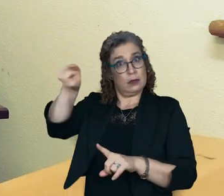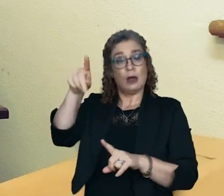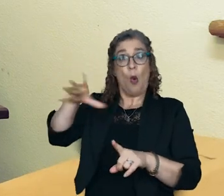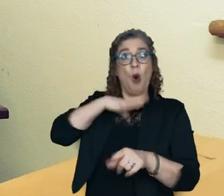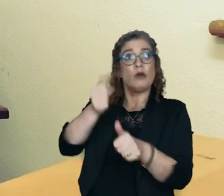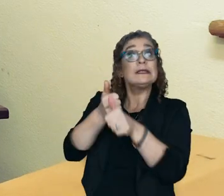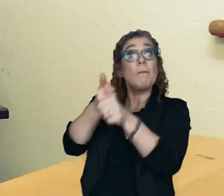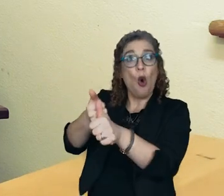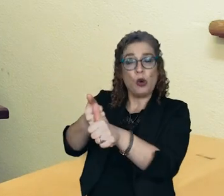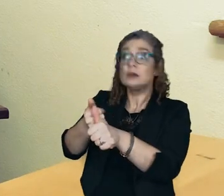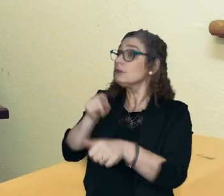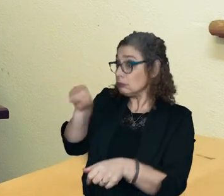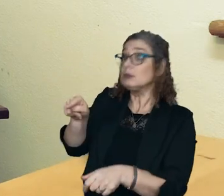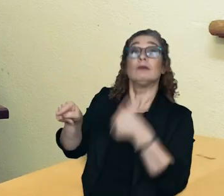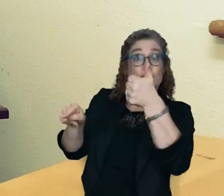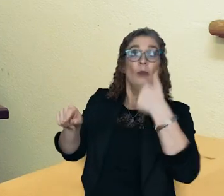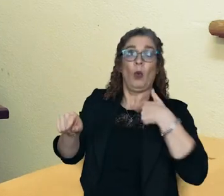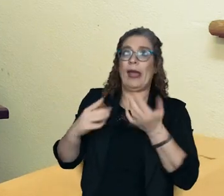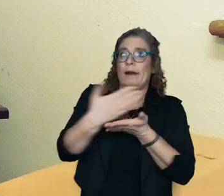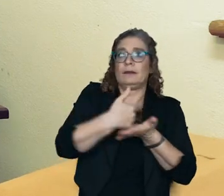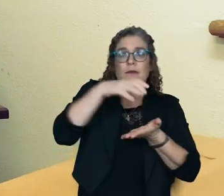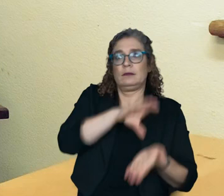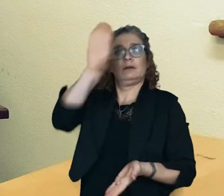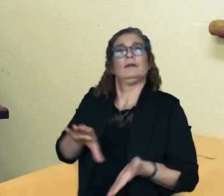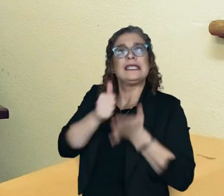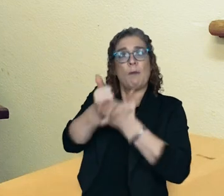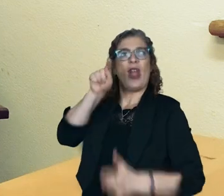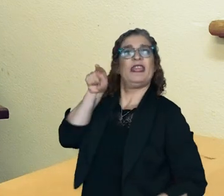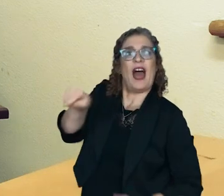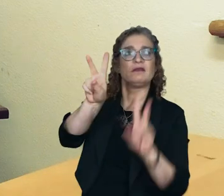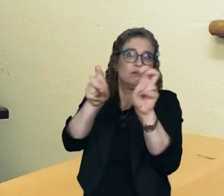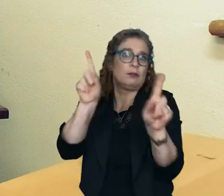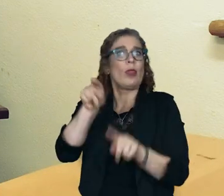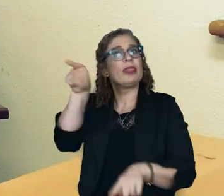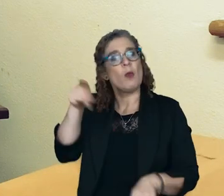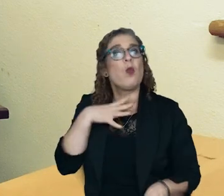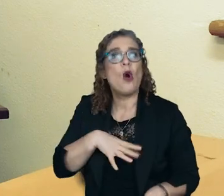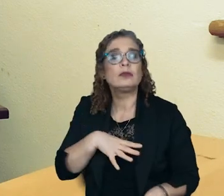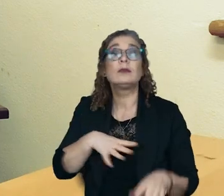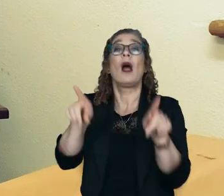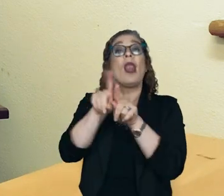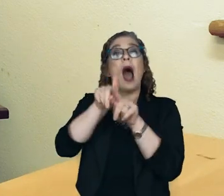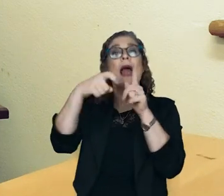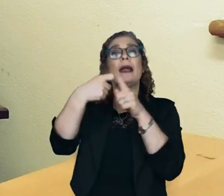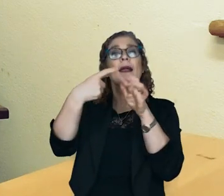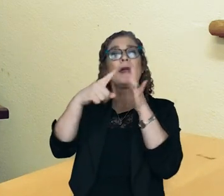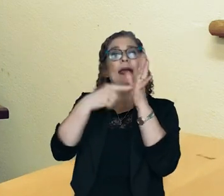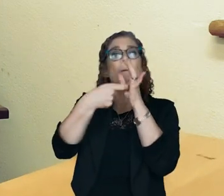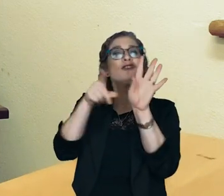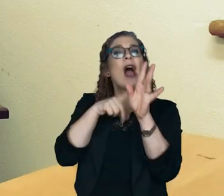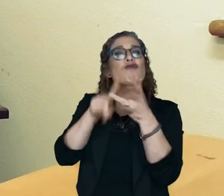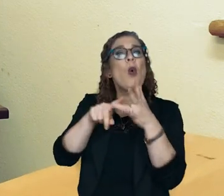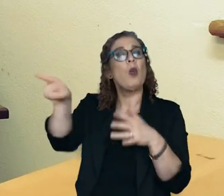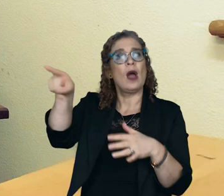supported. And in the Diocese of Mount Kilimanjaro, that's going to be church planting and the Bible College. In